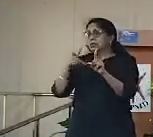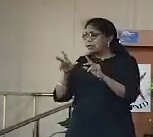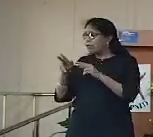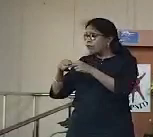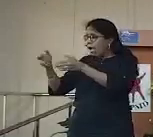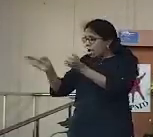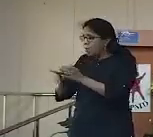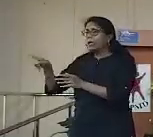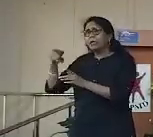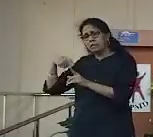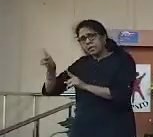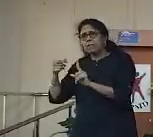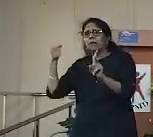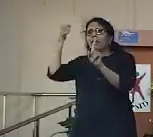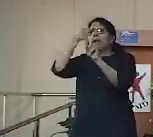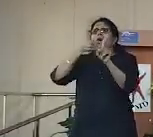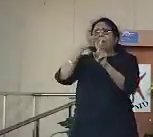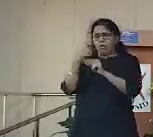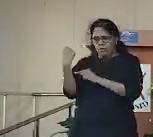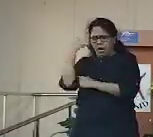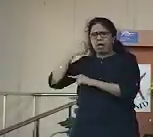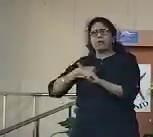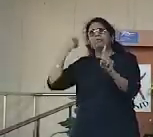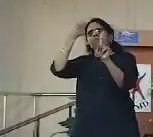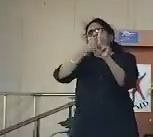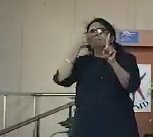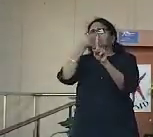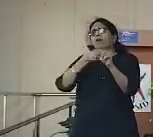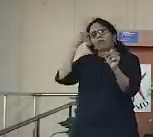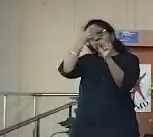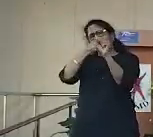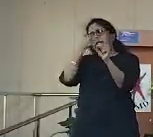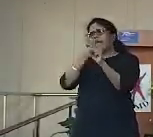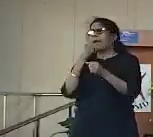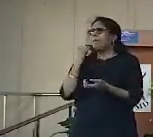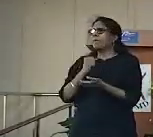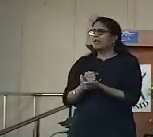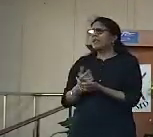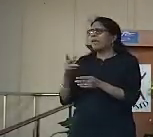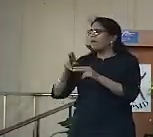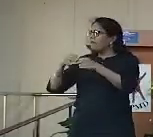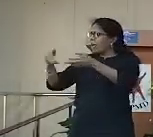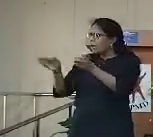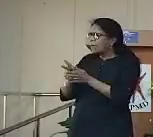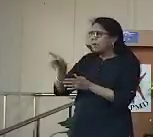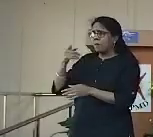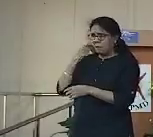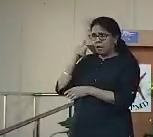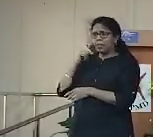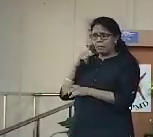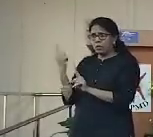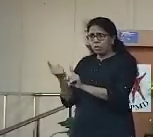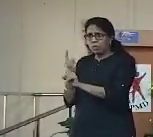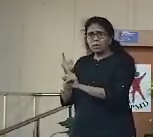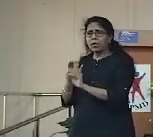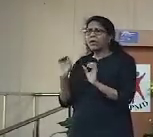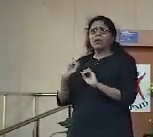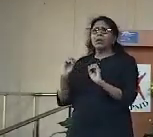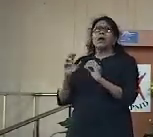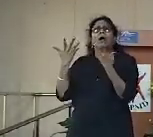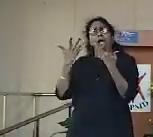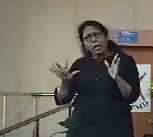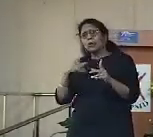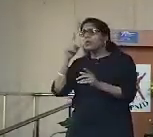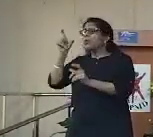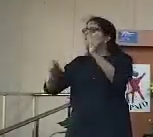their rights. Family doesn't mean parents, father and mother, it also means all other who are involved